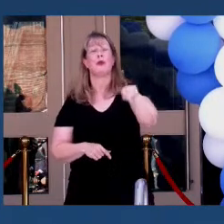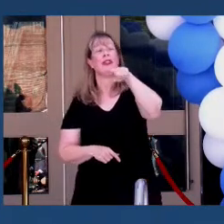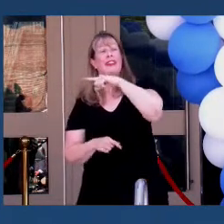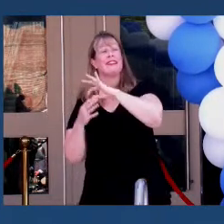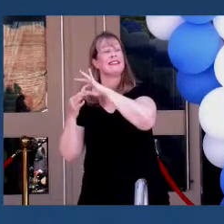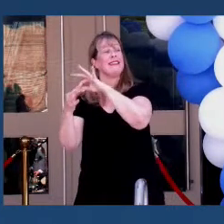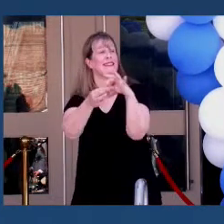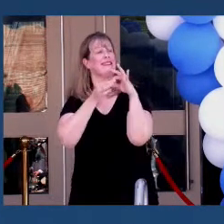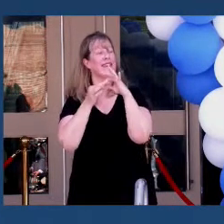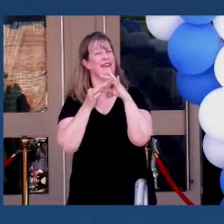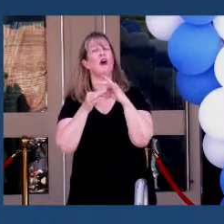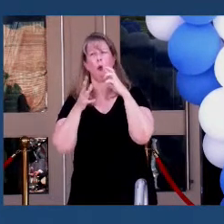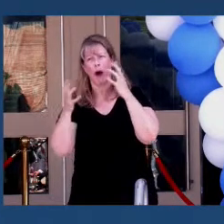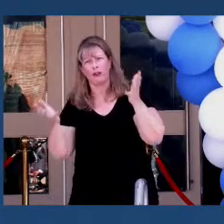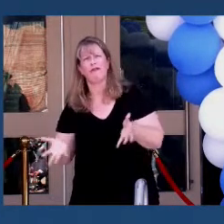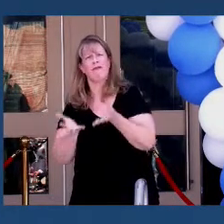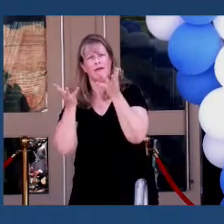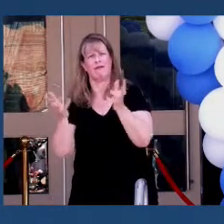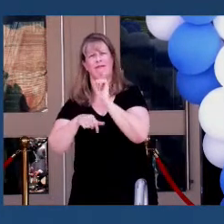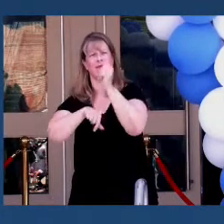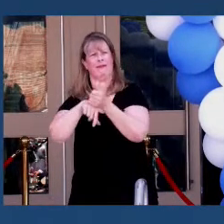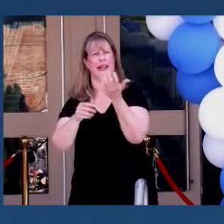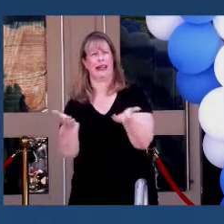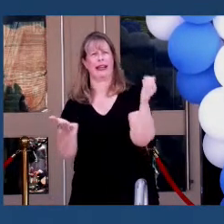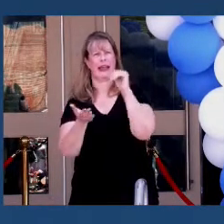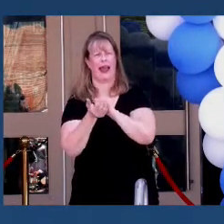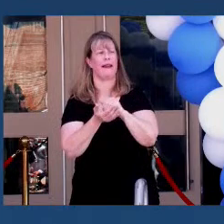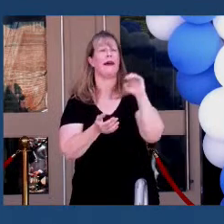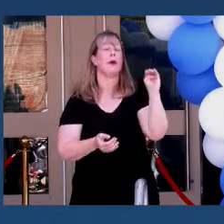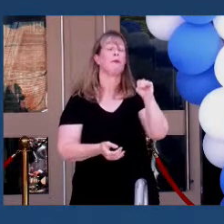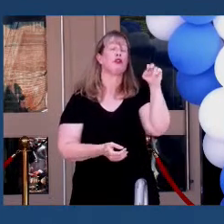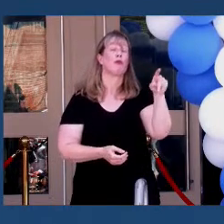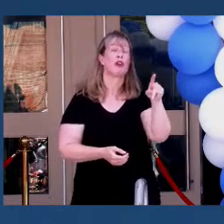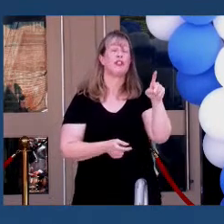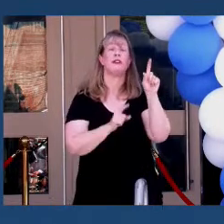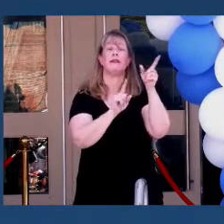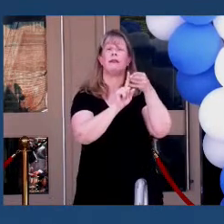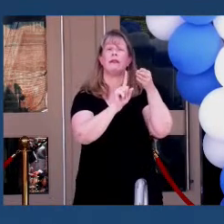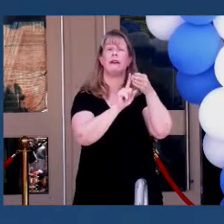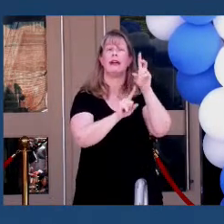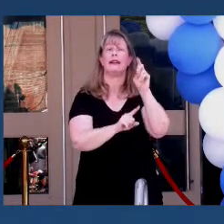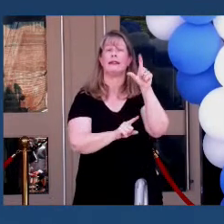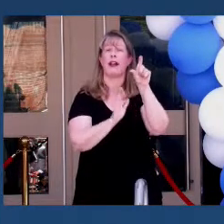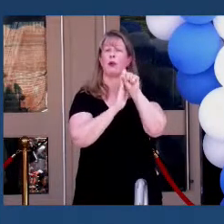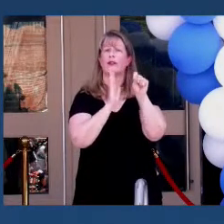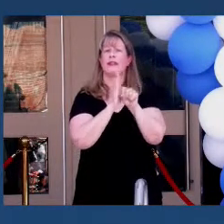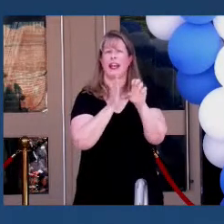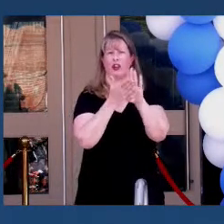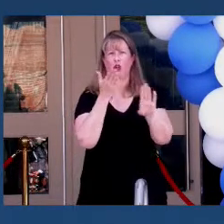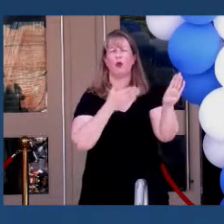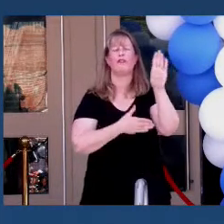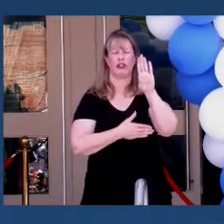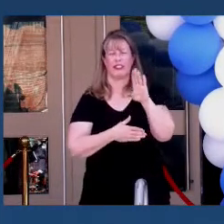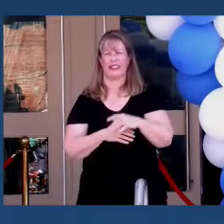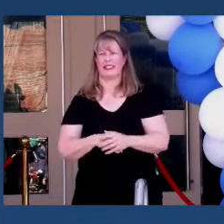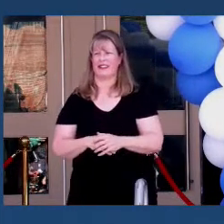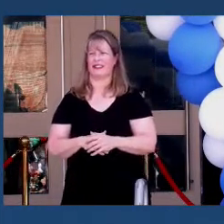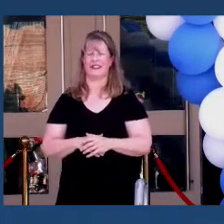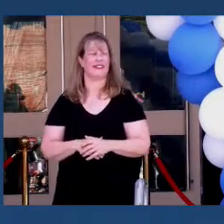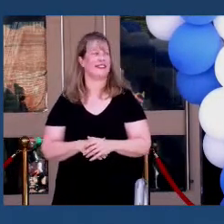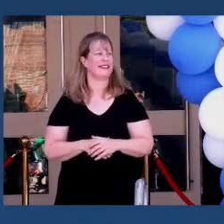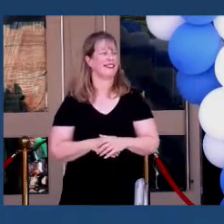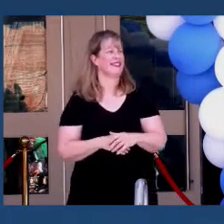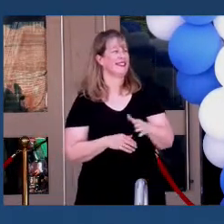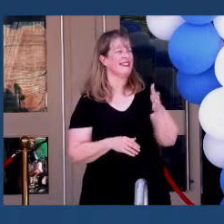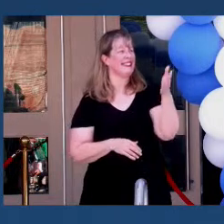I'm hoping we can rebuild again. Mr. Pritchett went to Delaware State University. It was college then. Juanita Pritchett